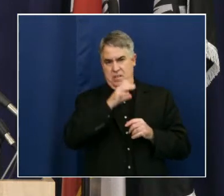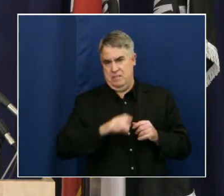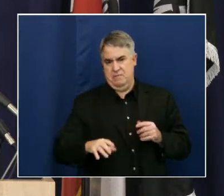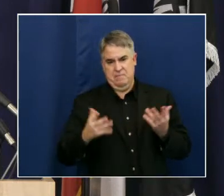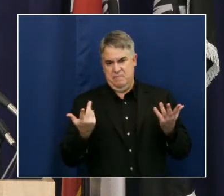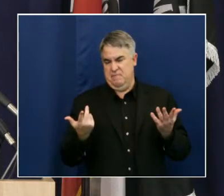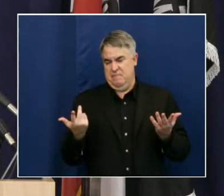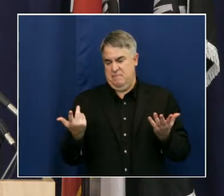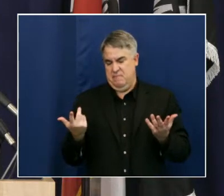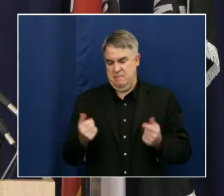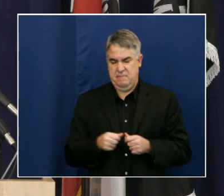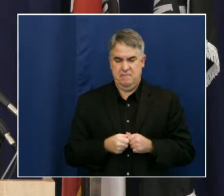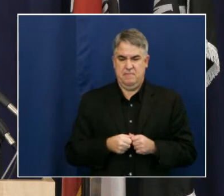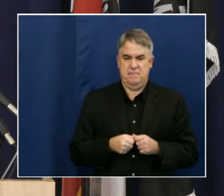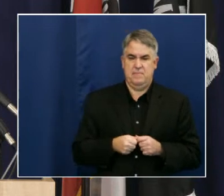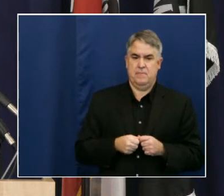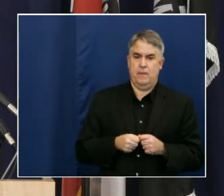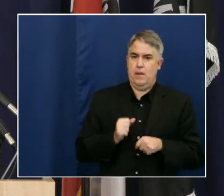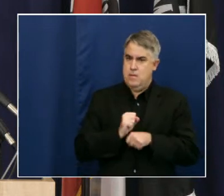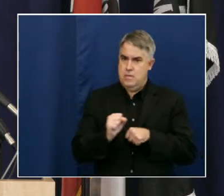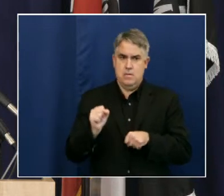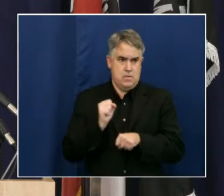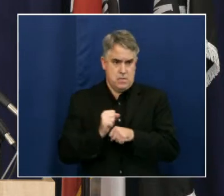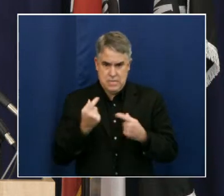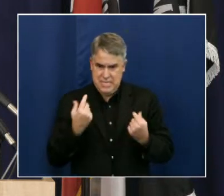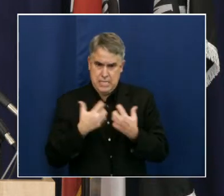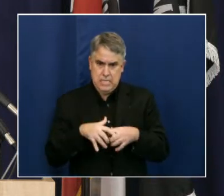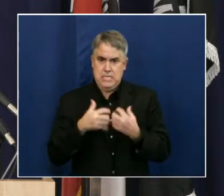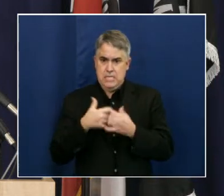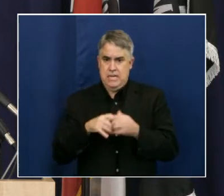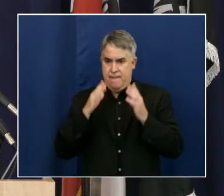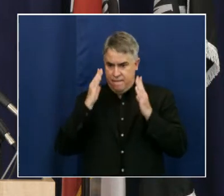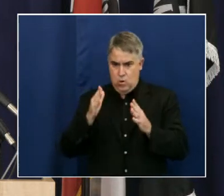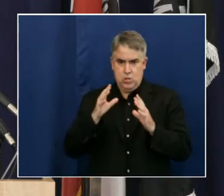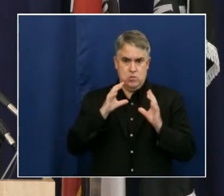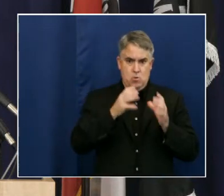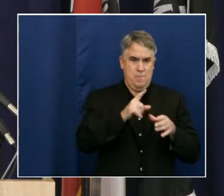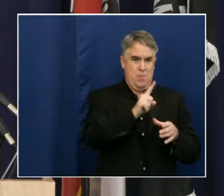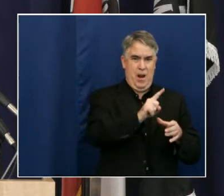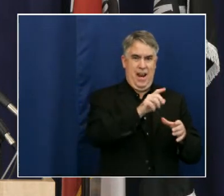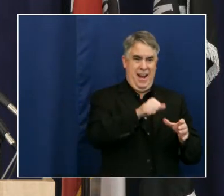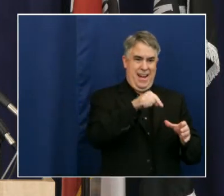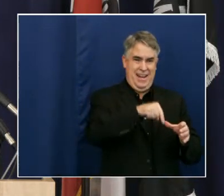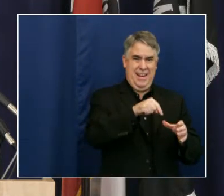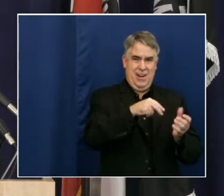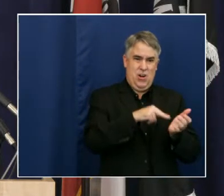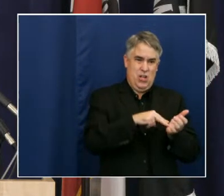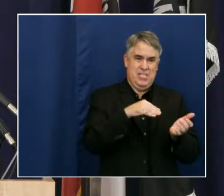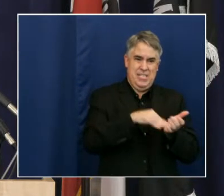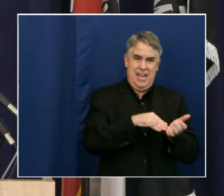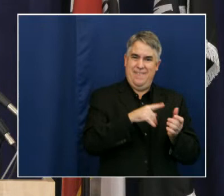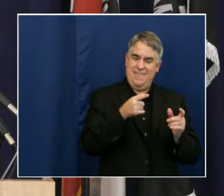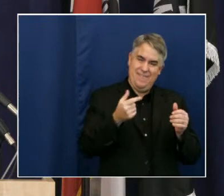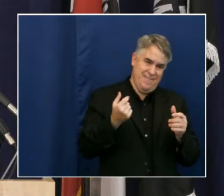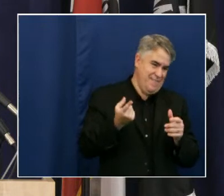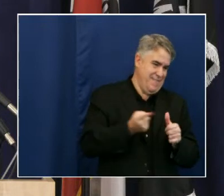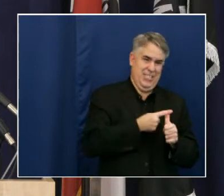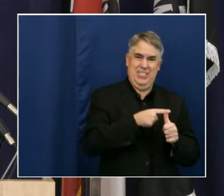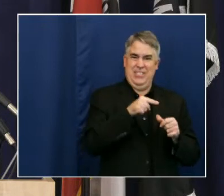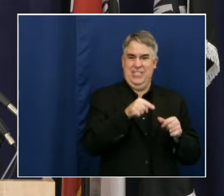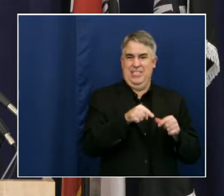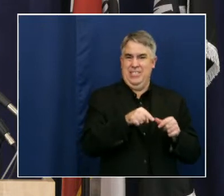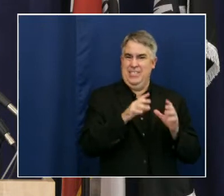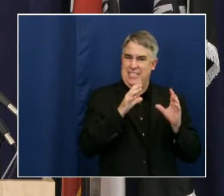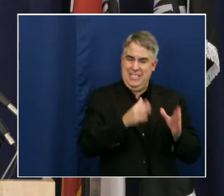counties are in the same boat. They are working actively on 1A, and I would interpret this expansion of eligibility to be able to,